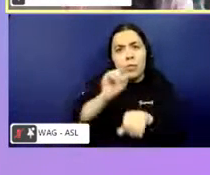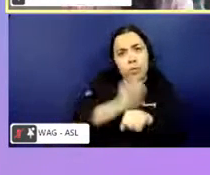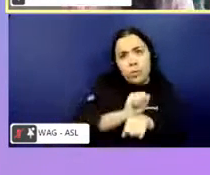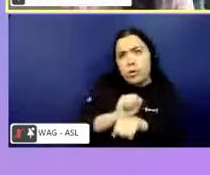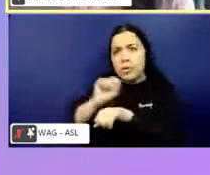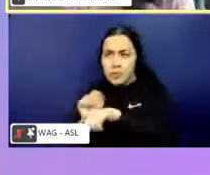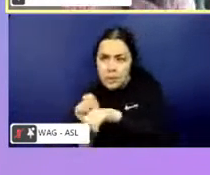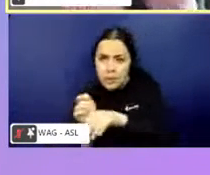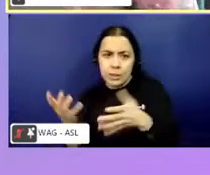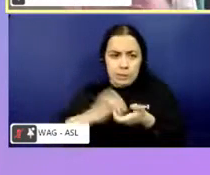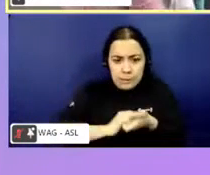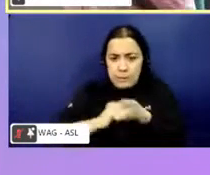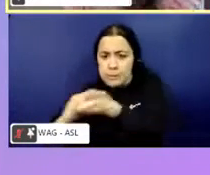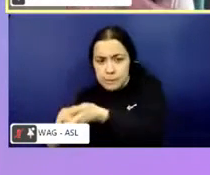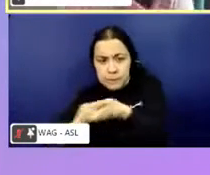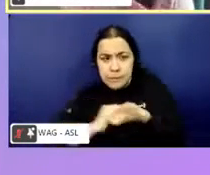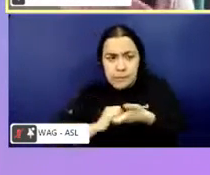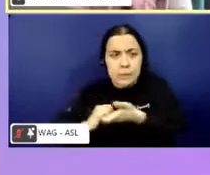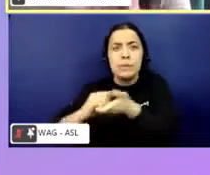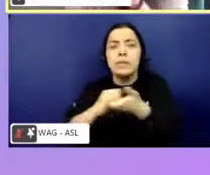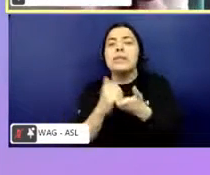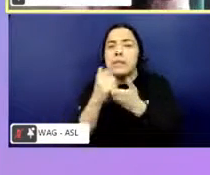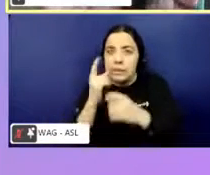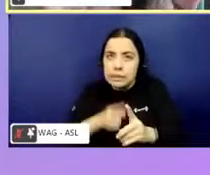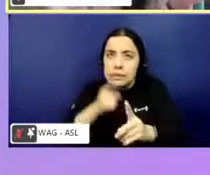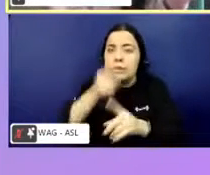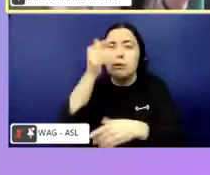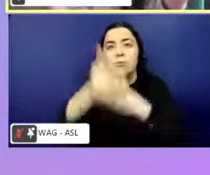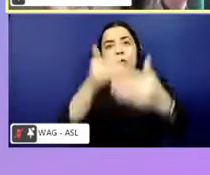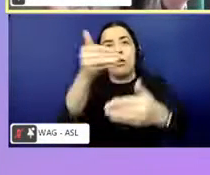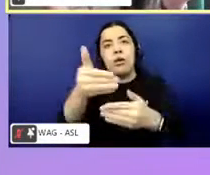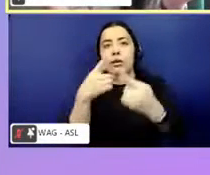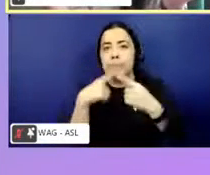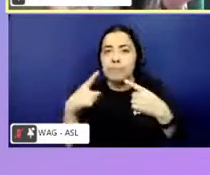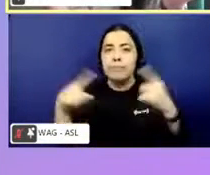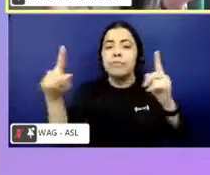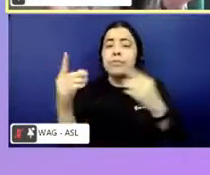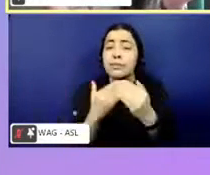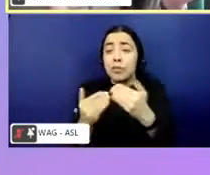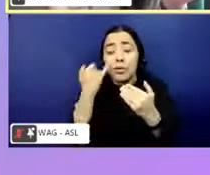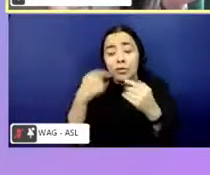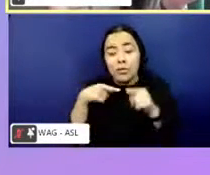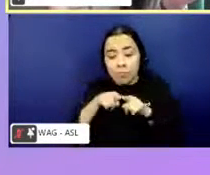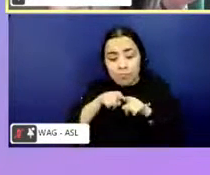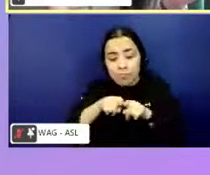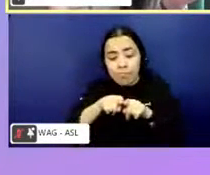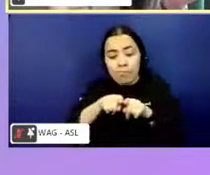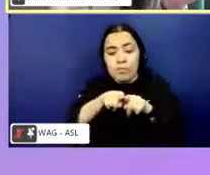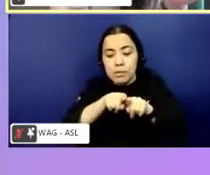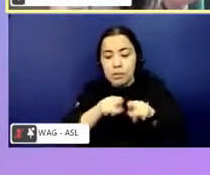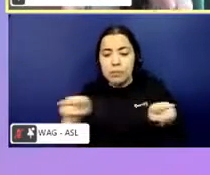that team to make progress, even if you're going to have to fork off at some point.